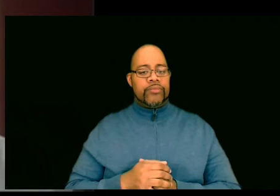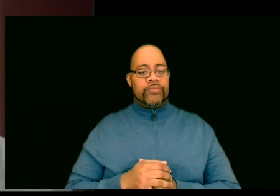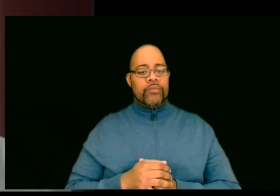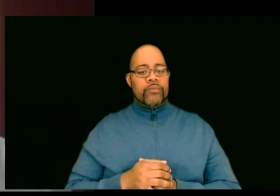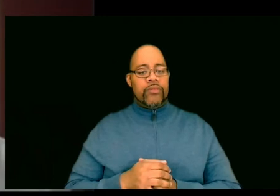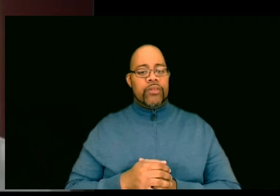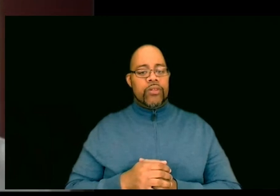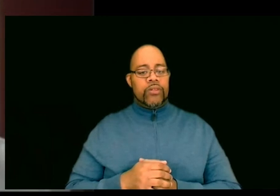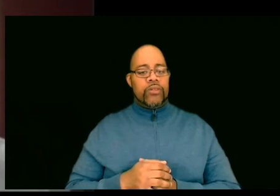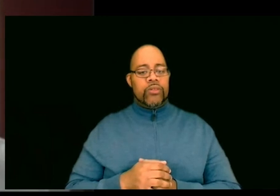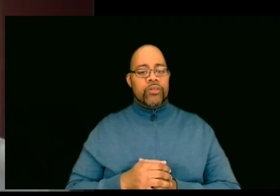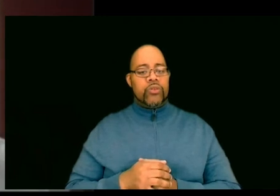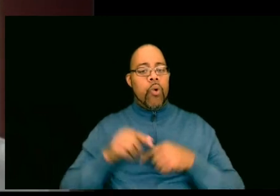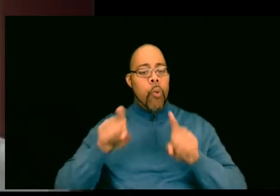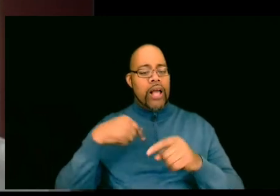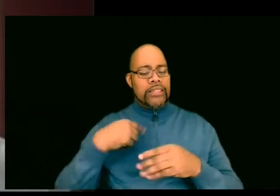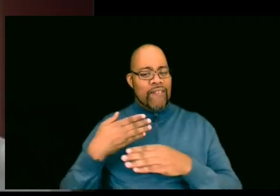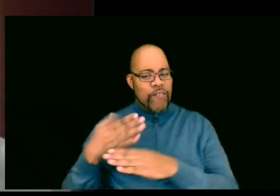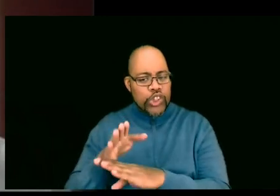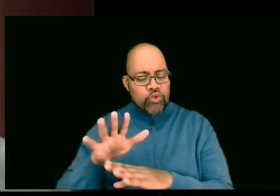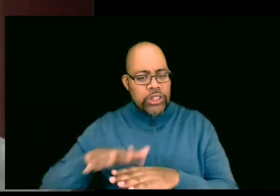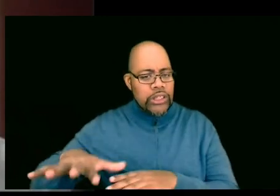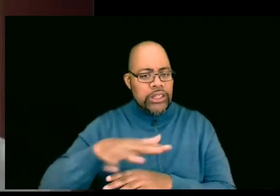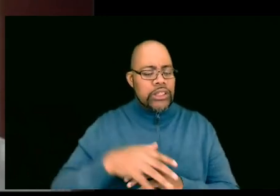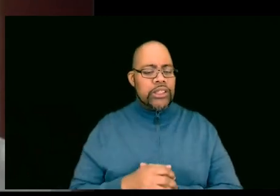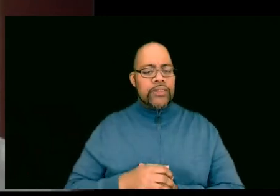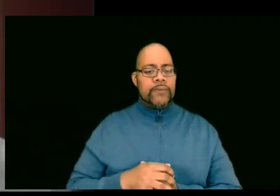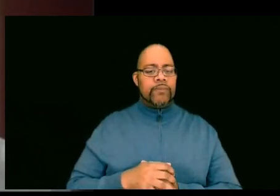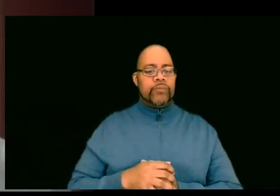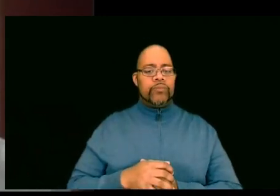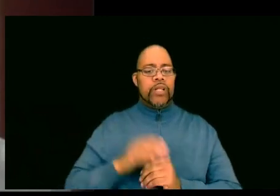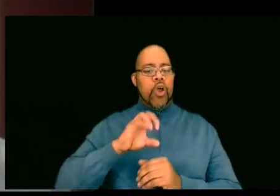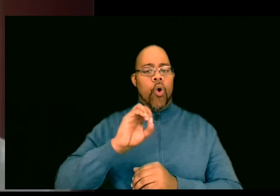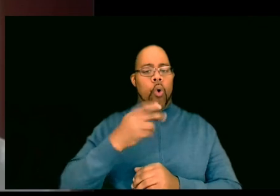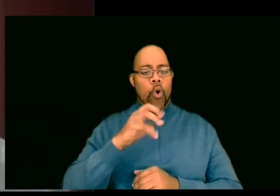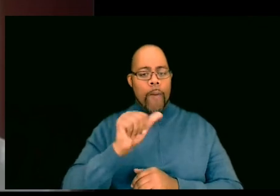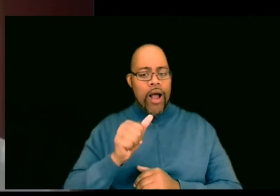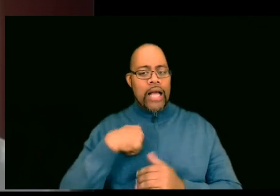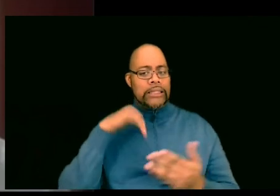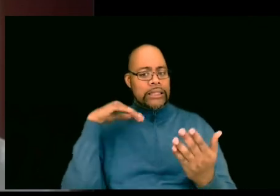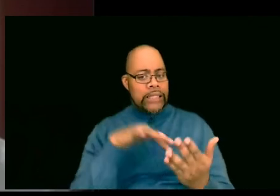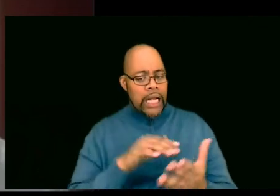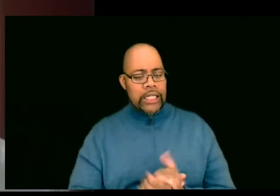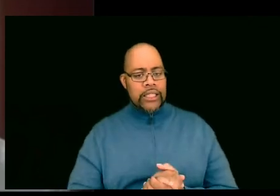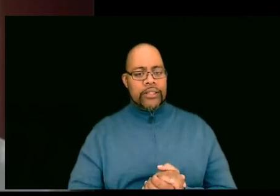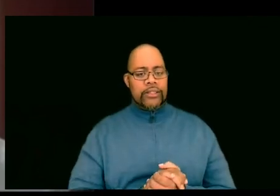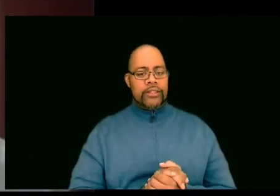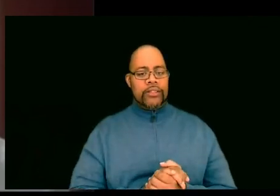getting, you know, while I was in fisheries in Oklahoma